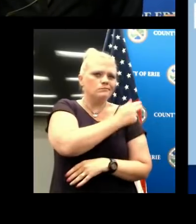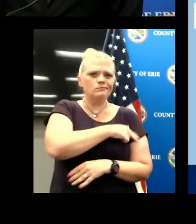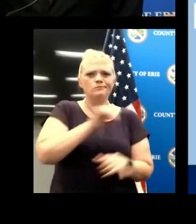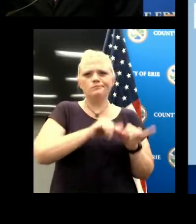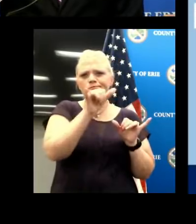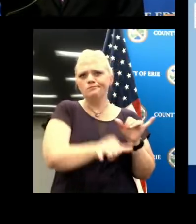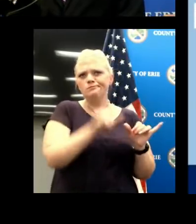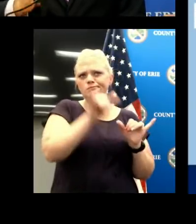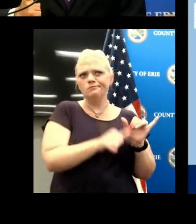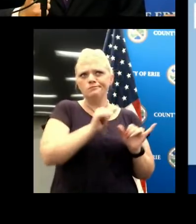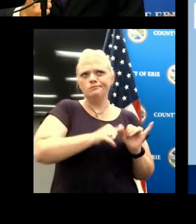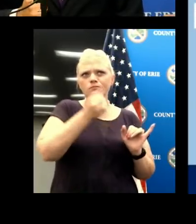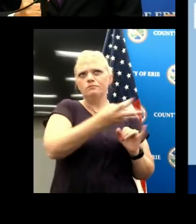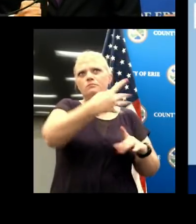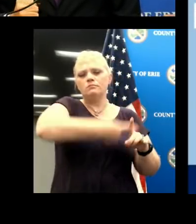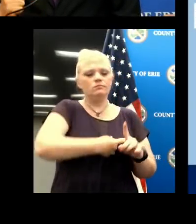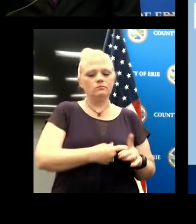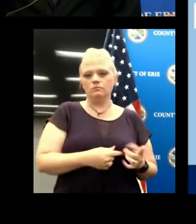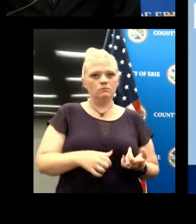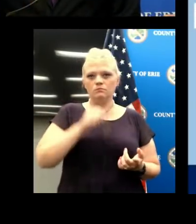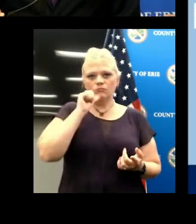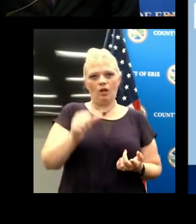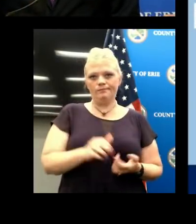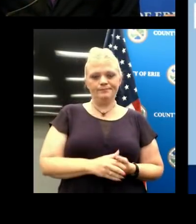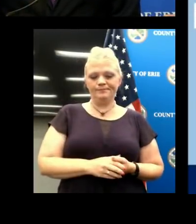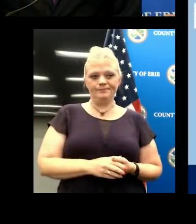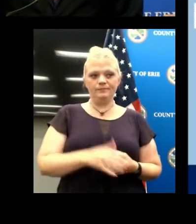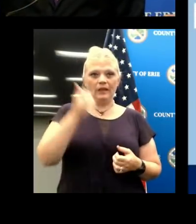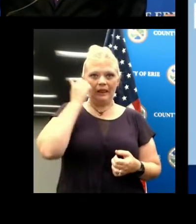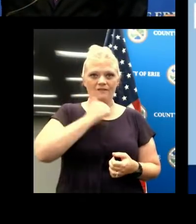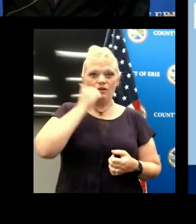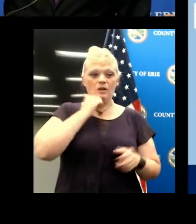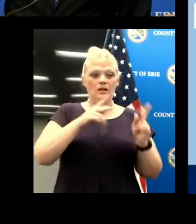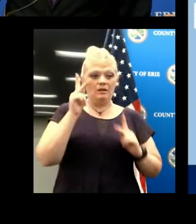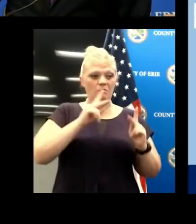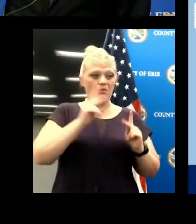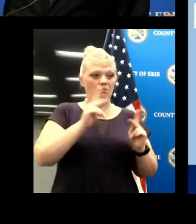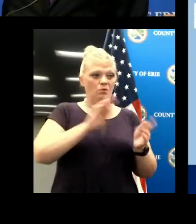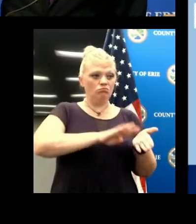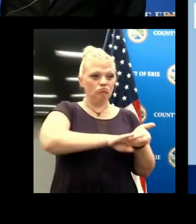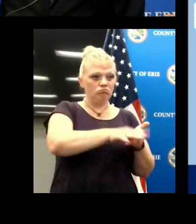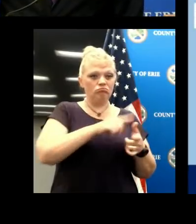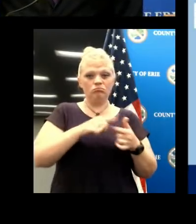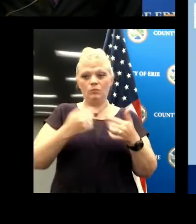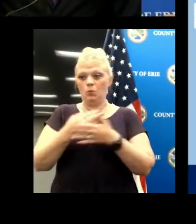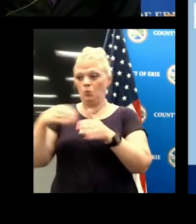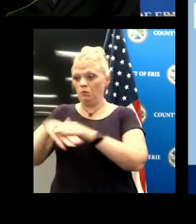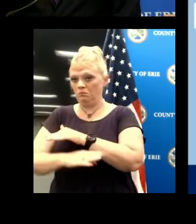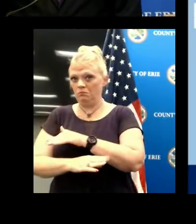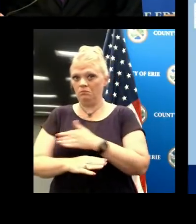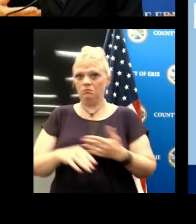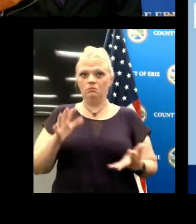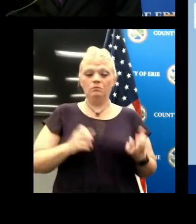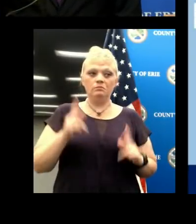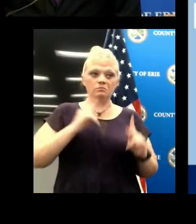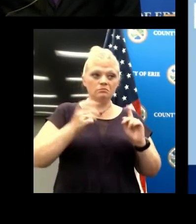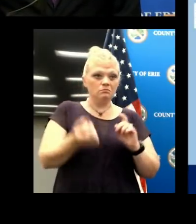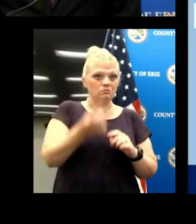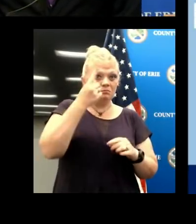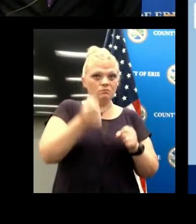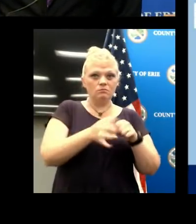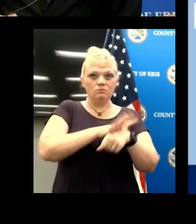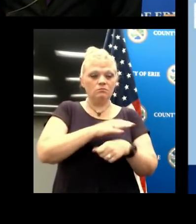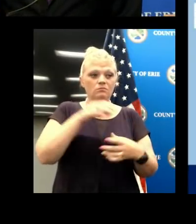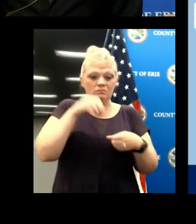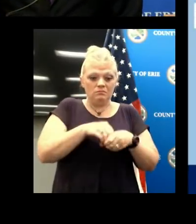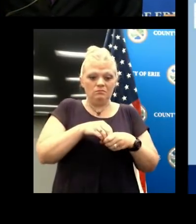months. This is not the case. Every day individuals are released, and every day new ones are admitted. And we want people to understand that COVID-19